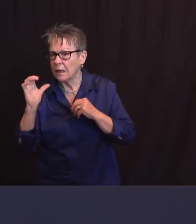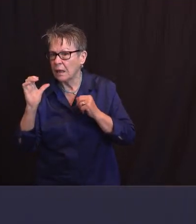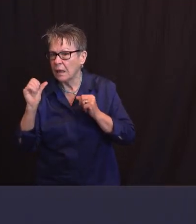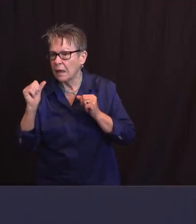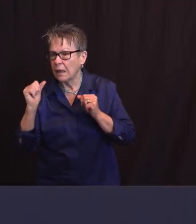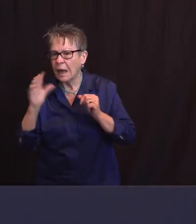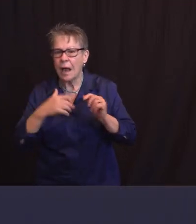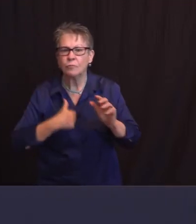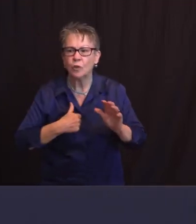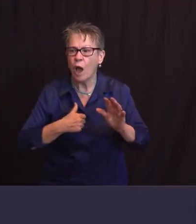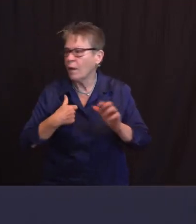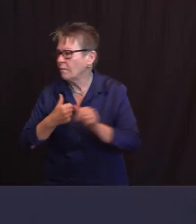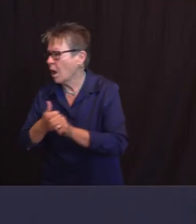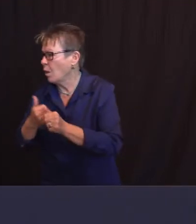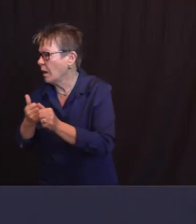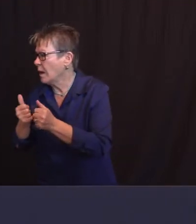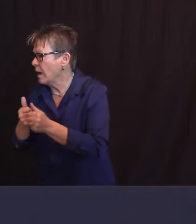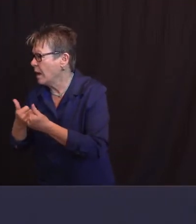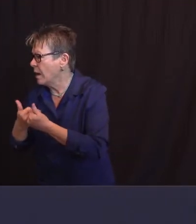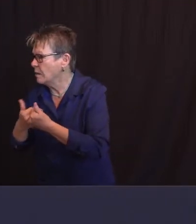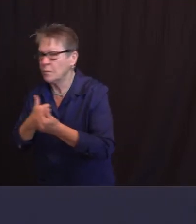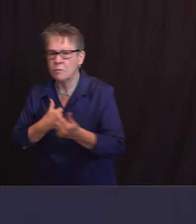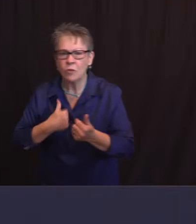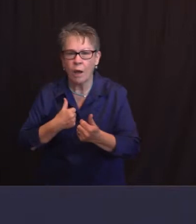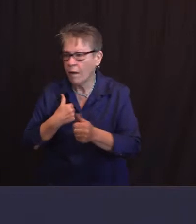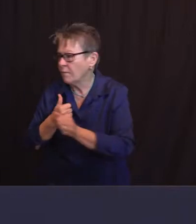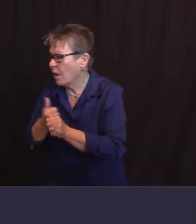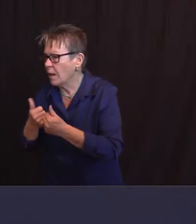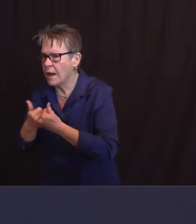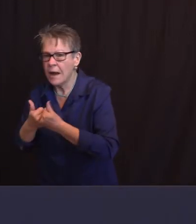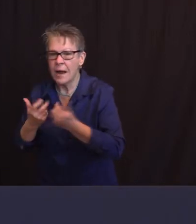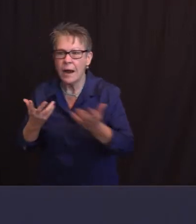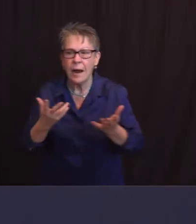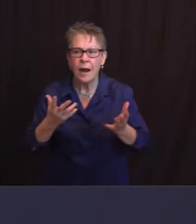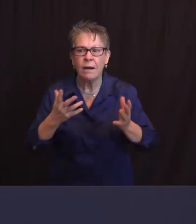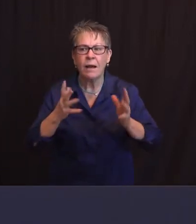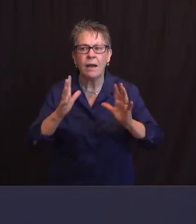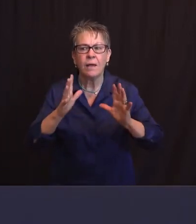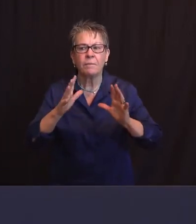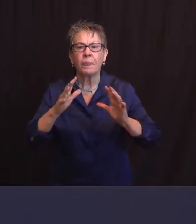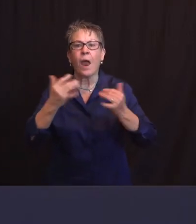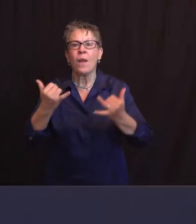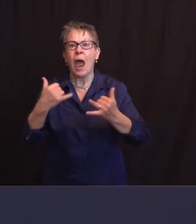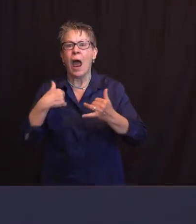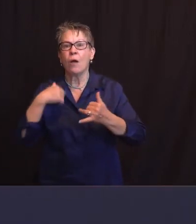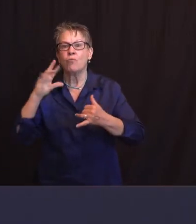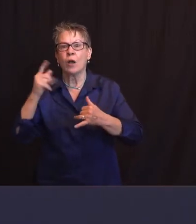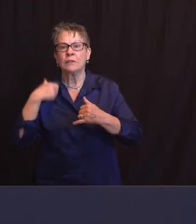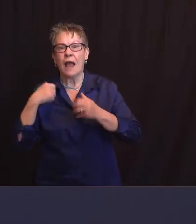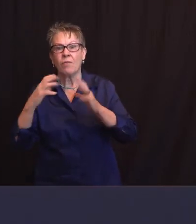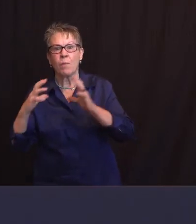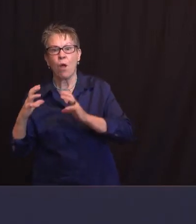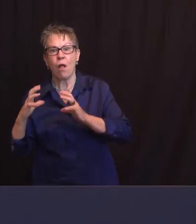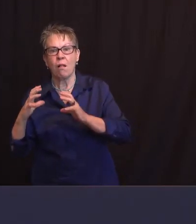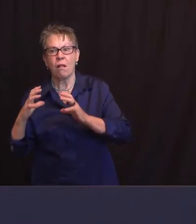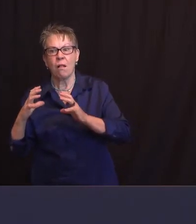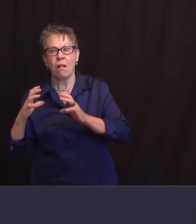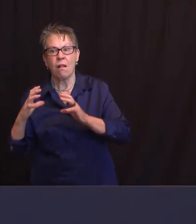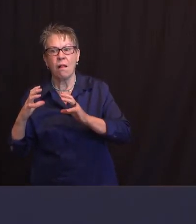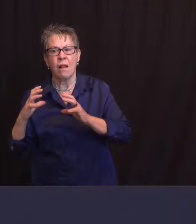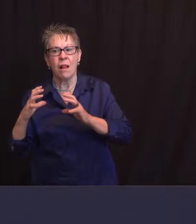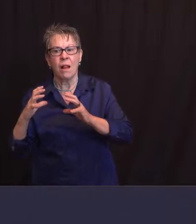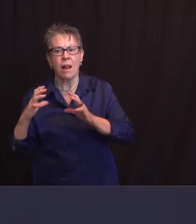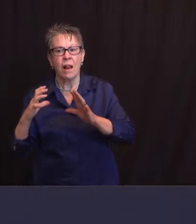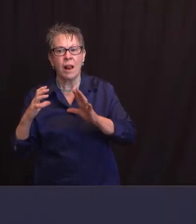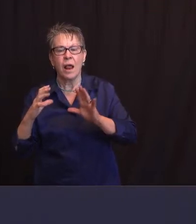apologize. I hope we have the ball, Judy. I will, all kidding aside, start to mask up here, but thank you. I want